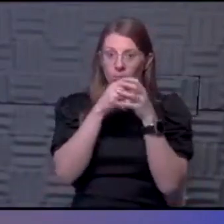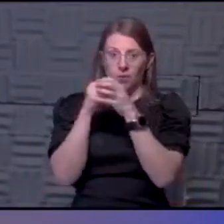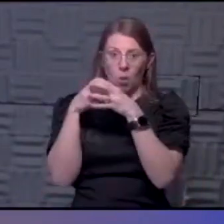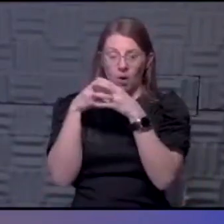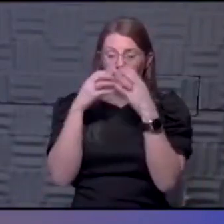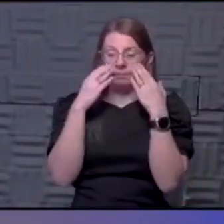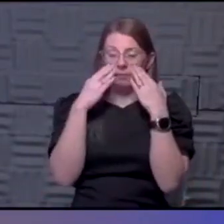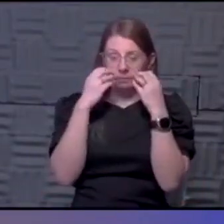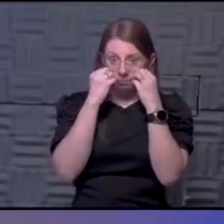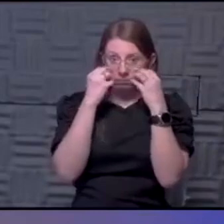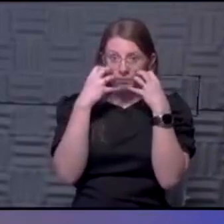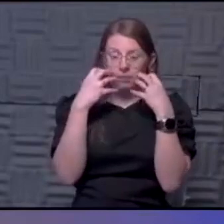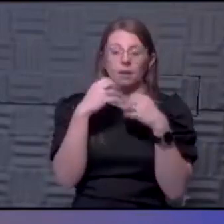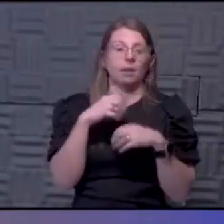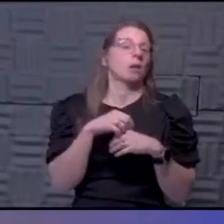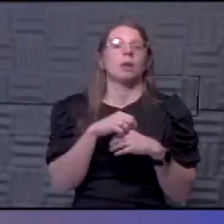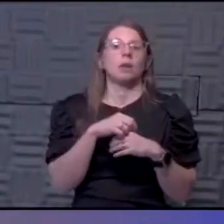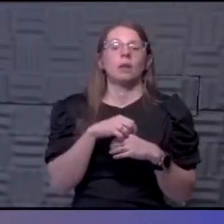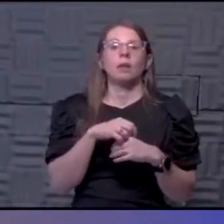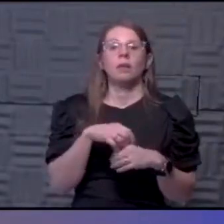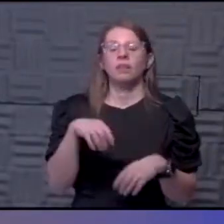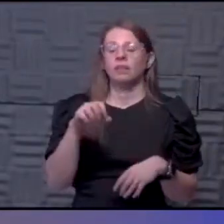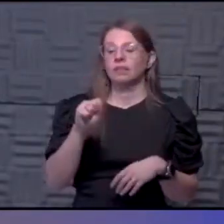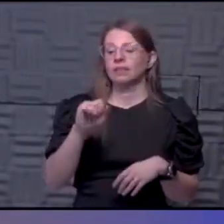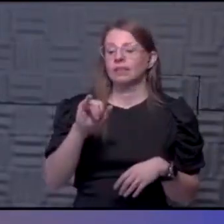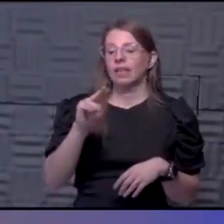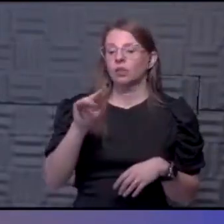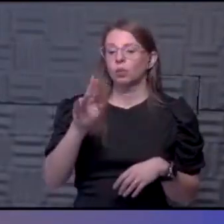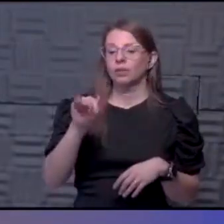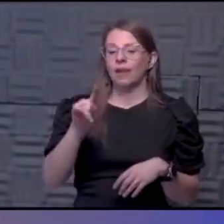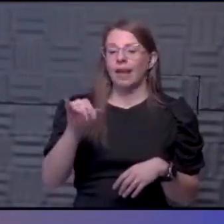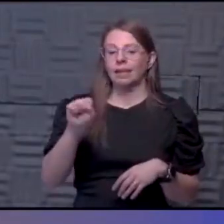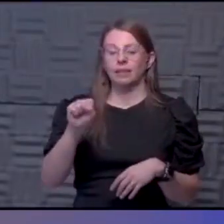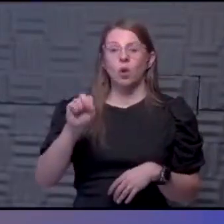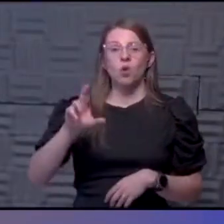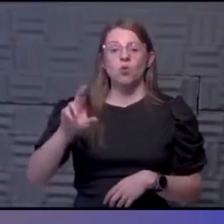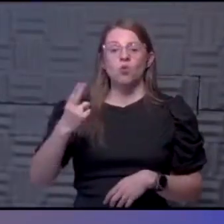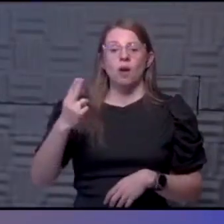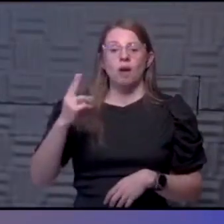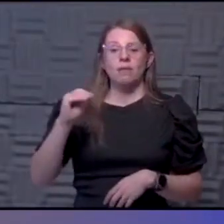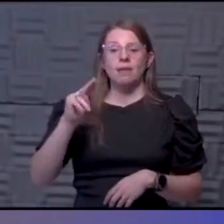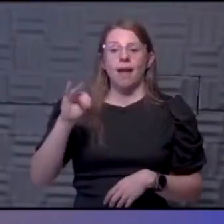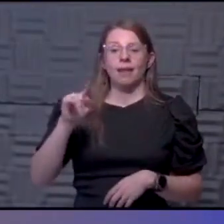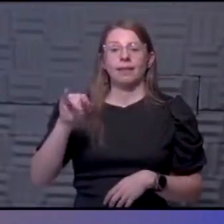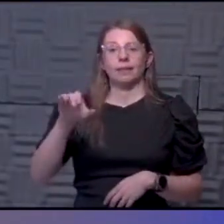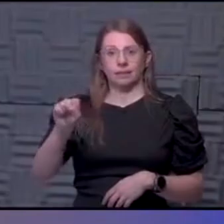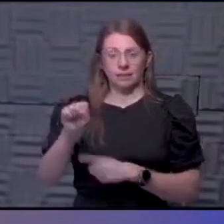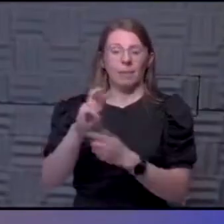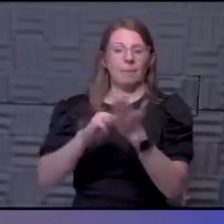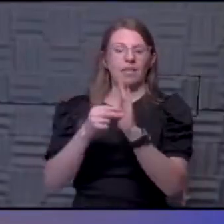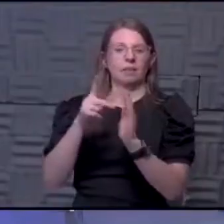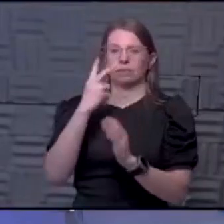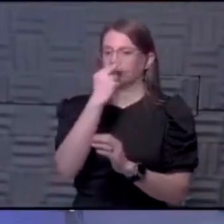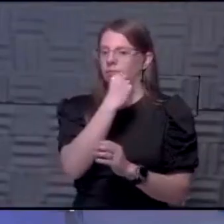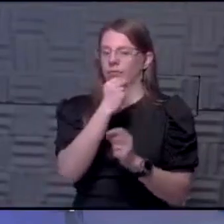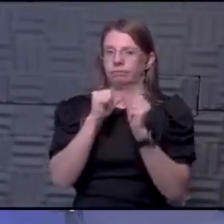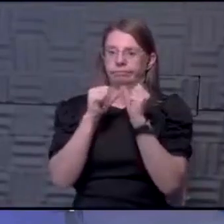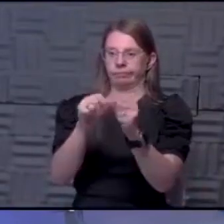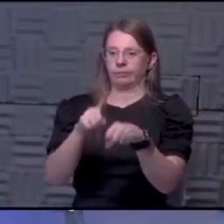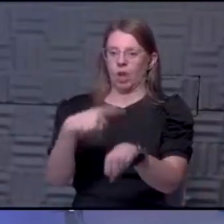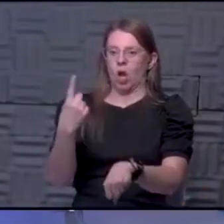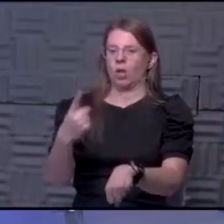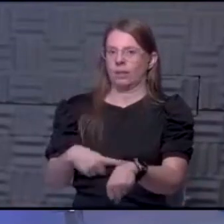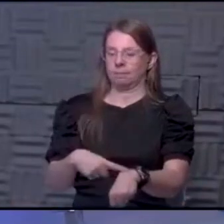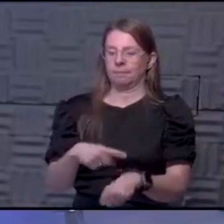so things like allergic rhinitis or chronic sinusitis, we have those folks on nasal steroids long term. Yeah, I started with my